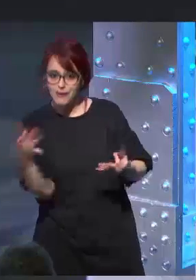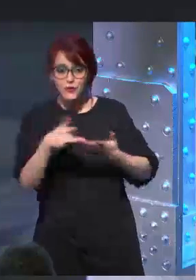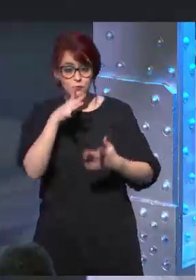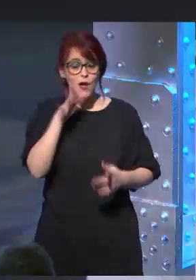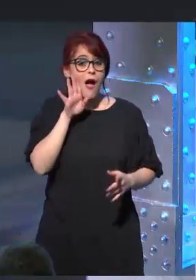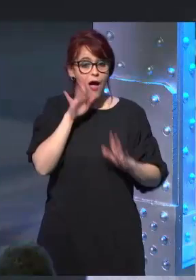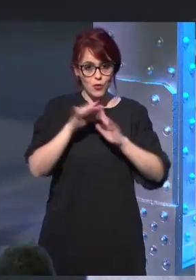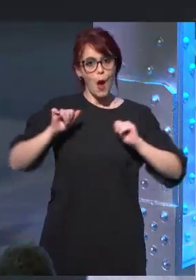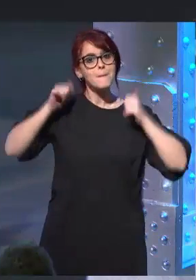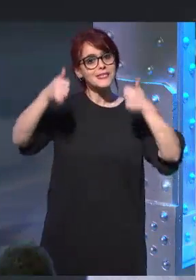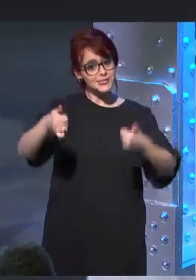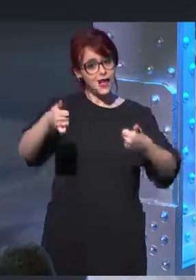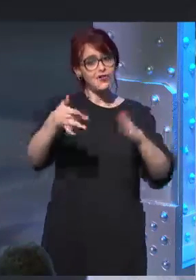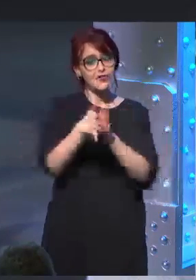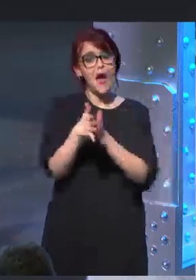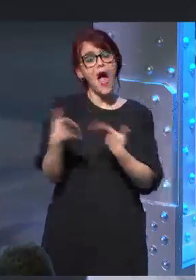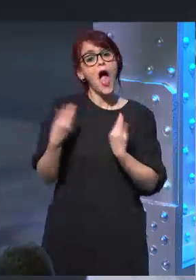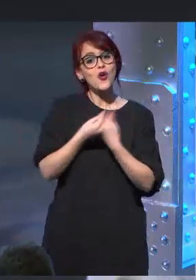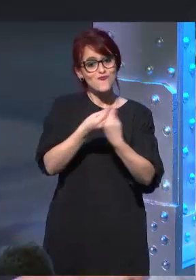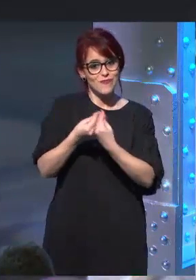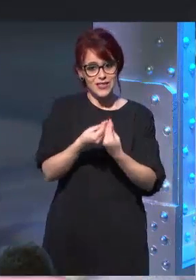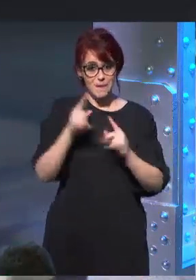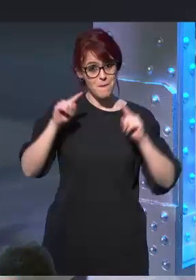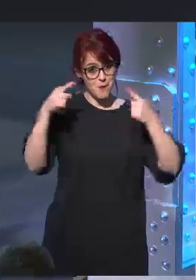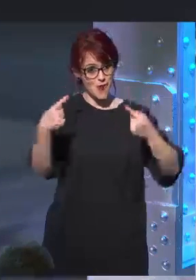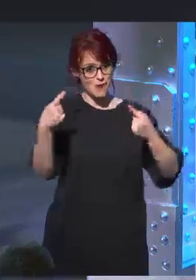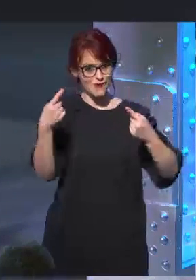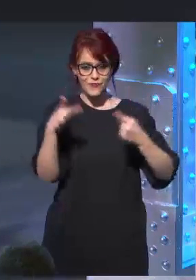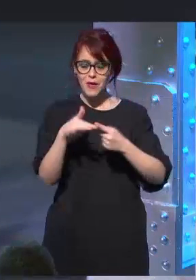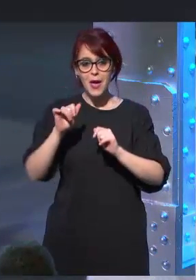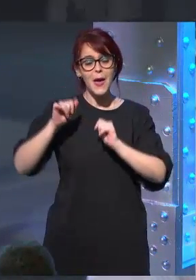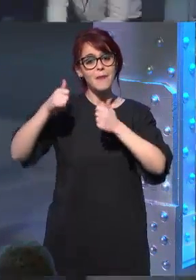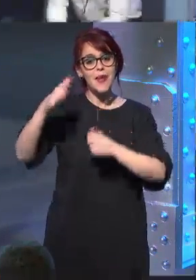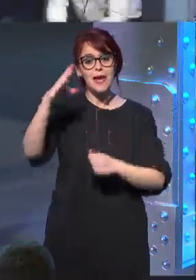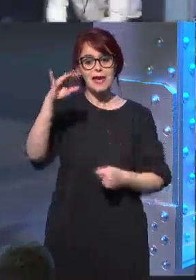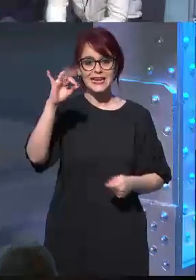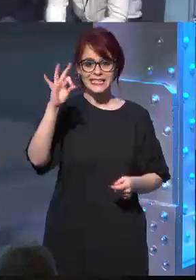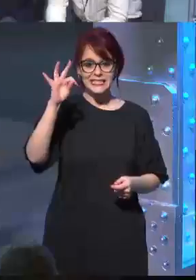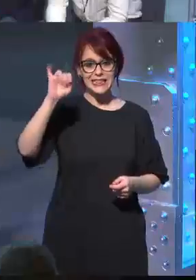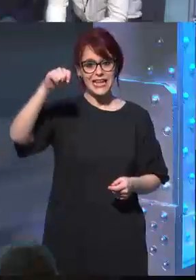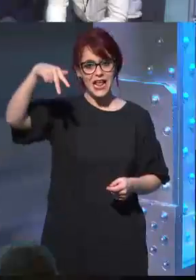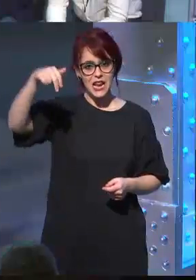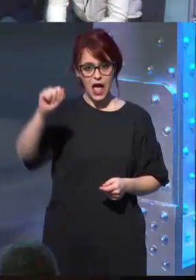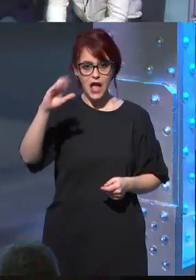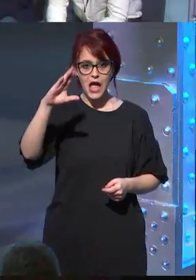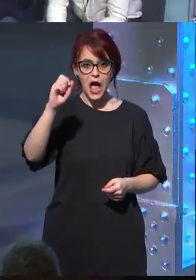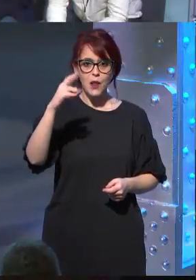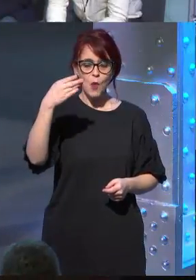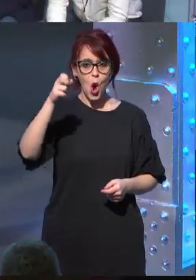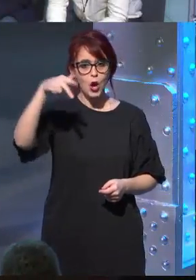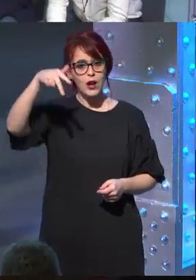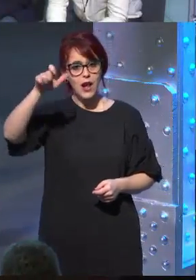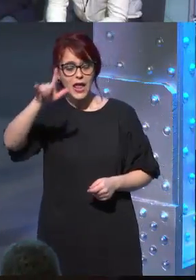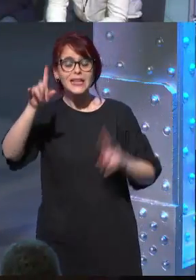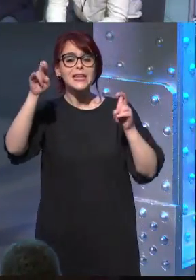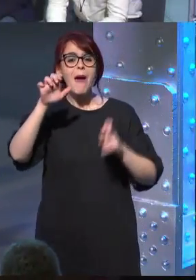internet in general. After this brief introduction, I will introduce you to our panel members today.